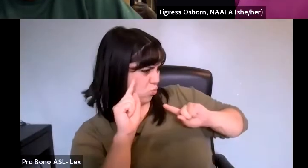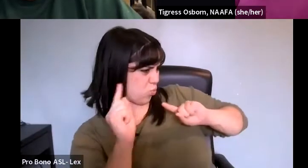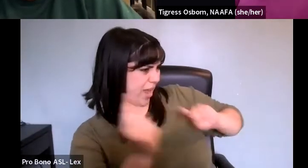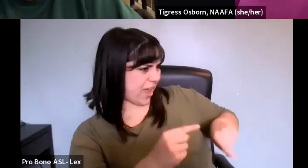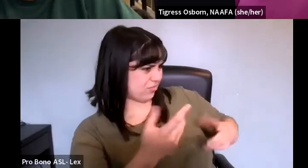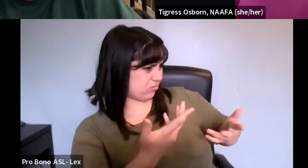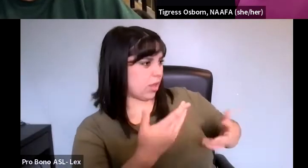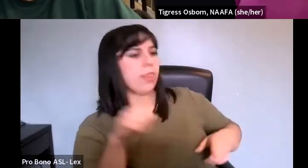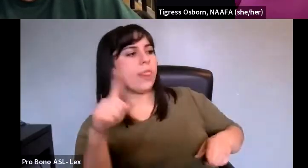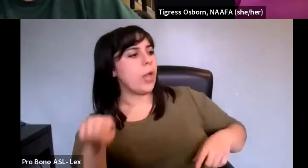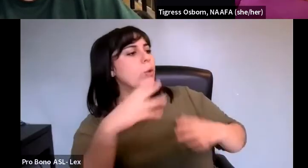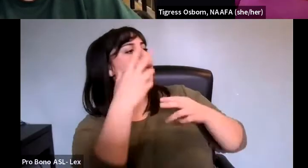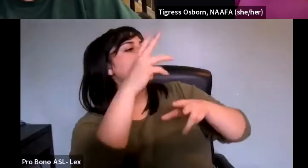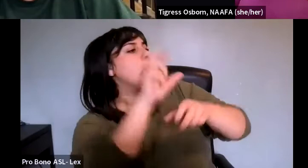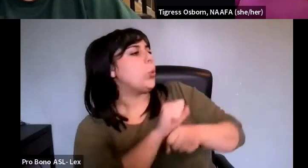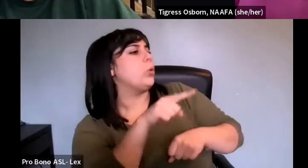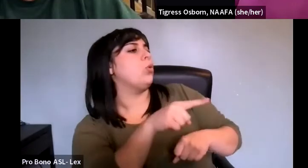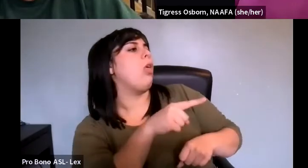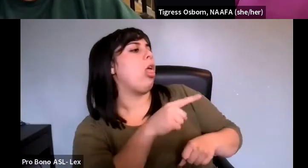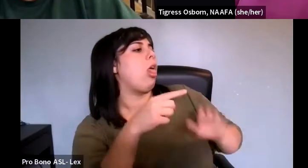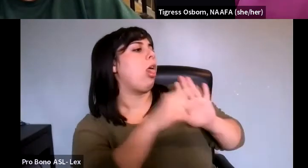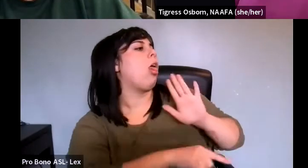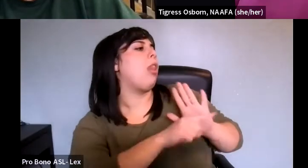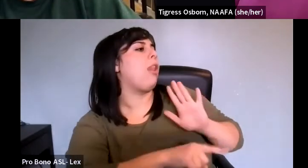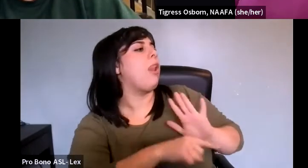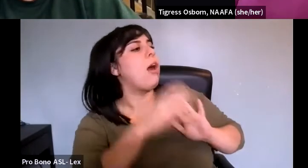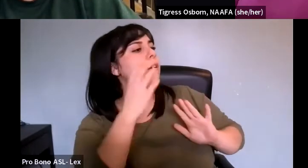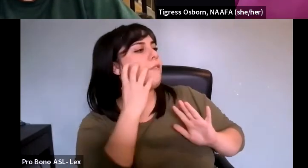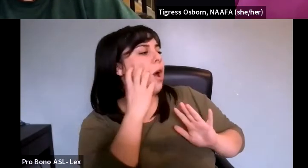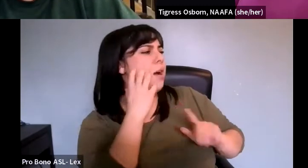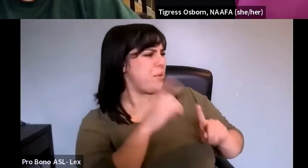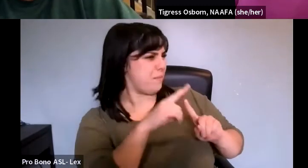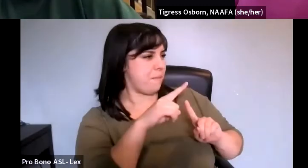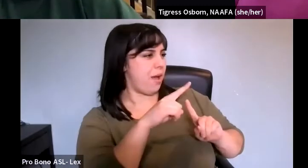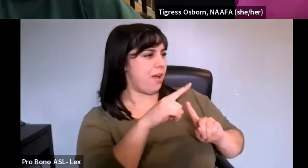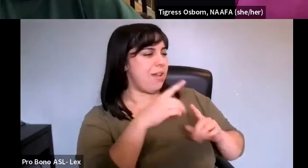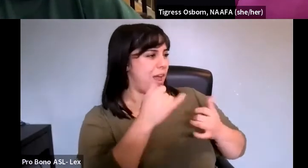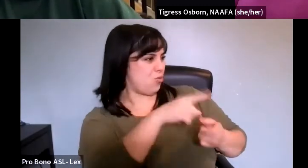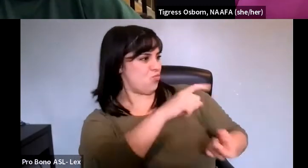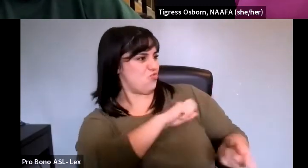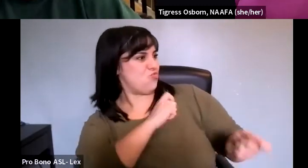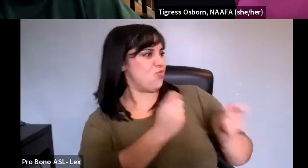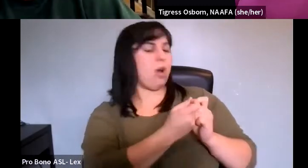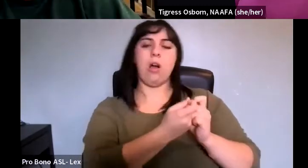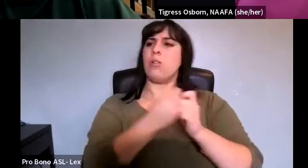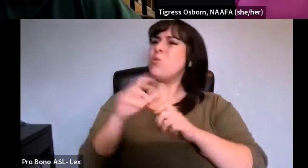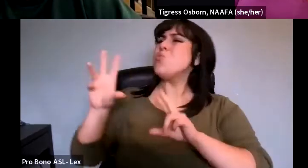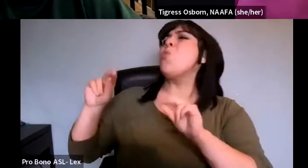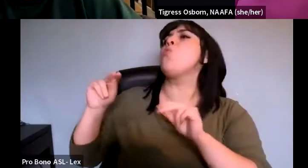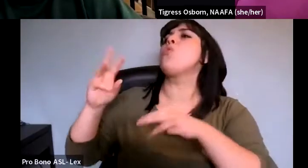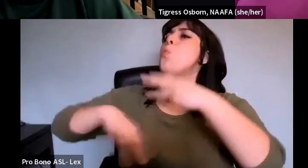to you as being like the self-deprecating fat girl, and then you were all of a sudden like, but wait, actually the world is the problem, not